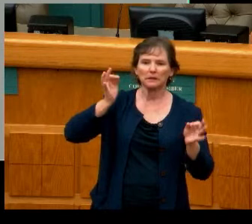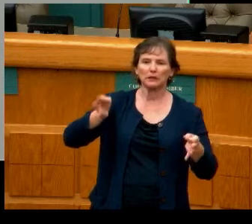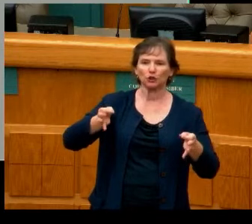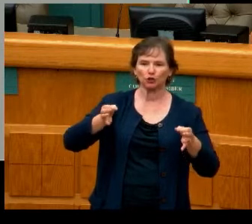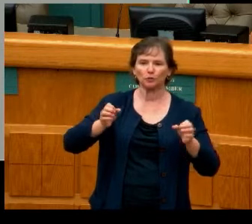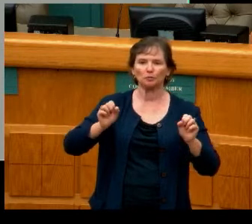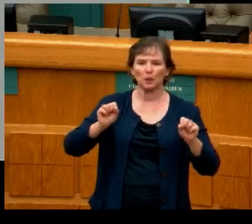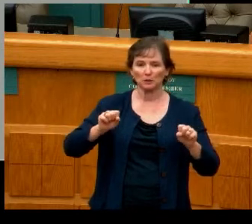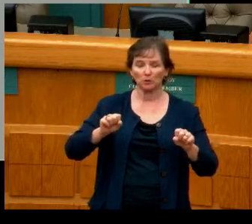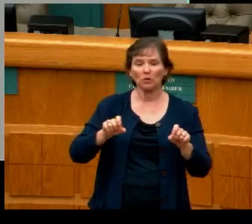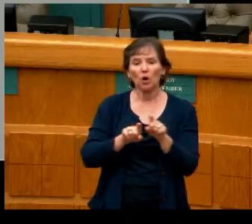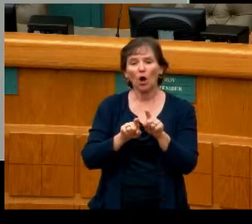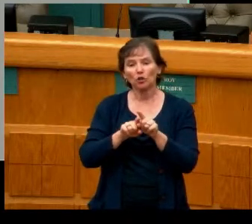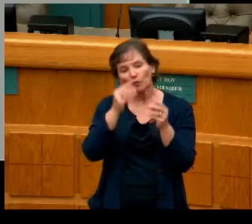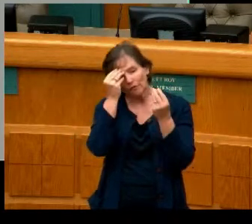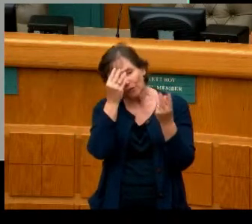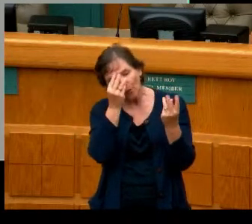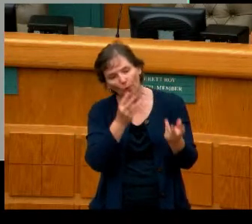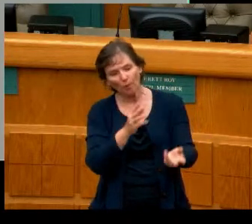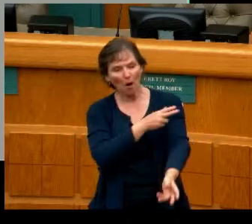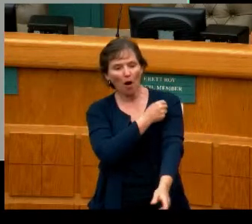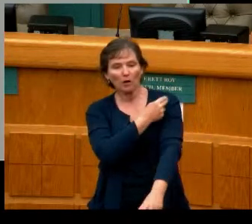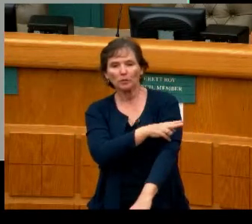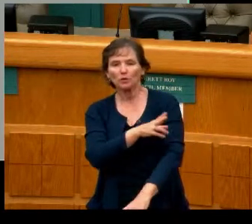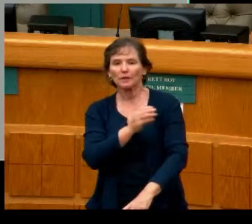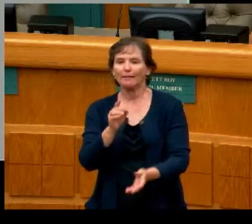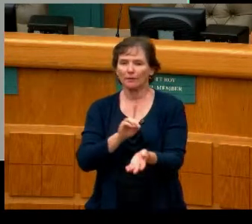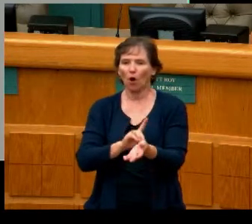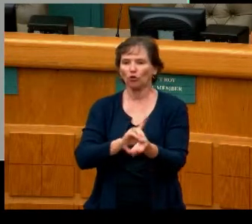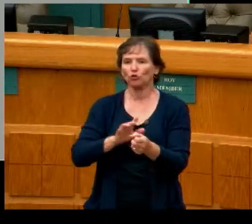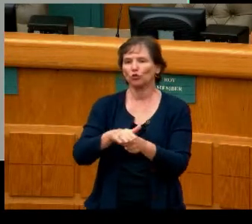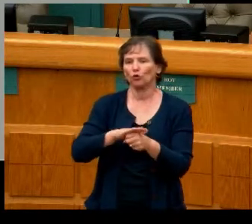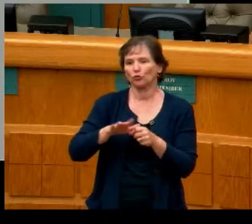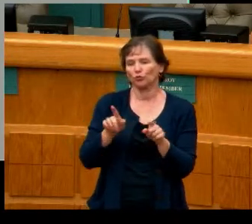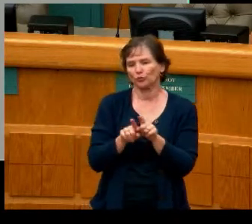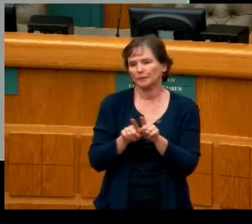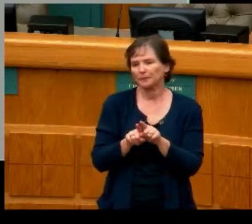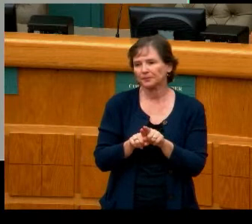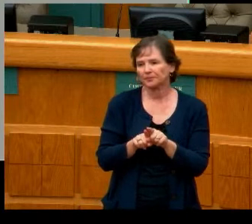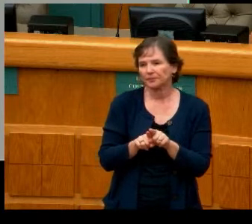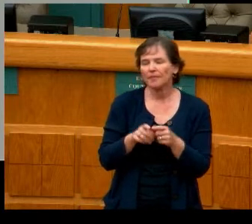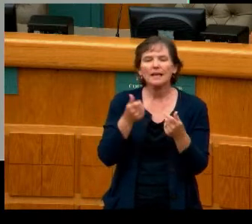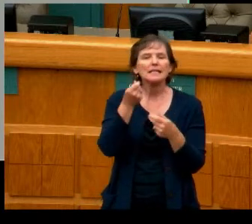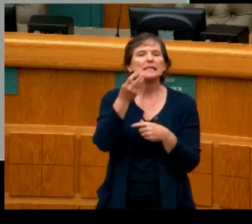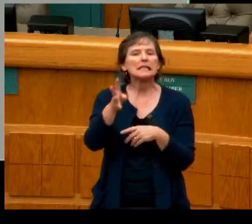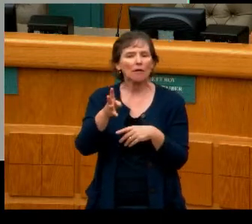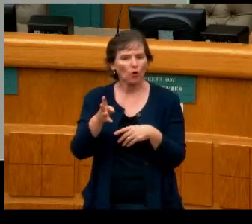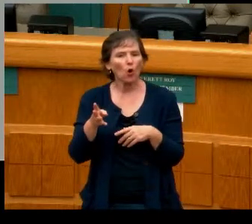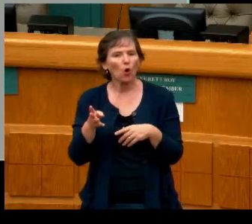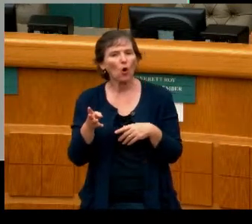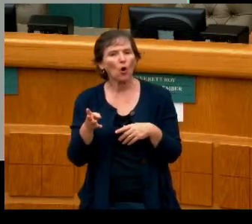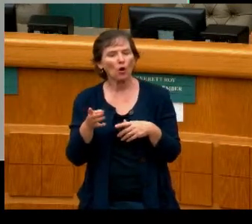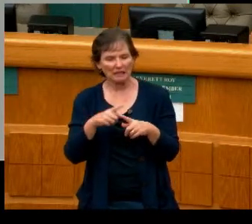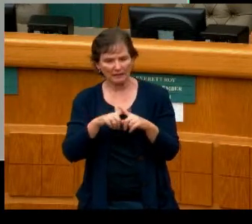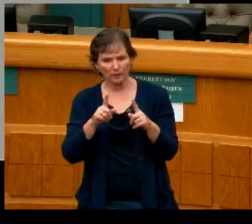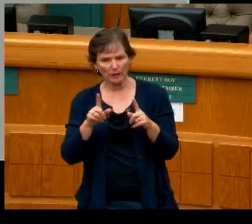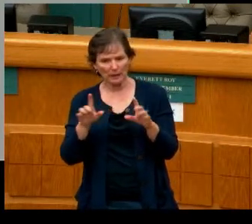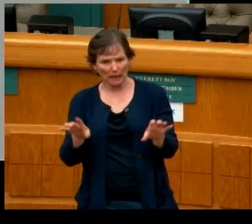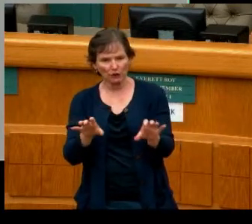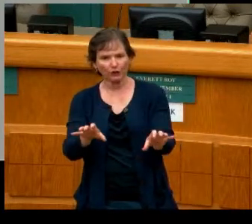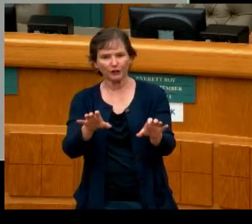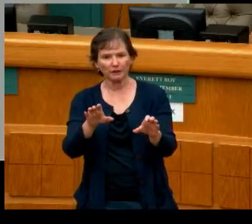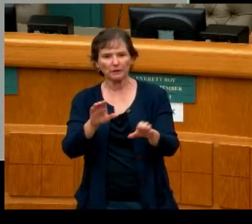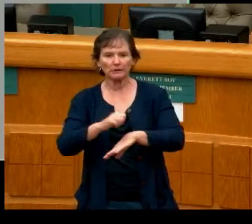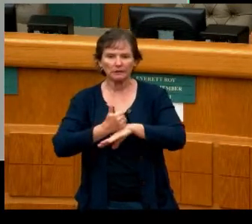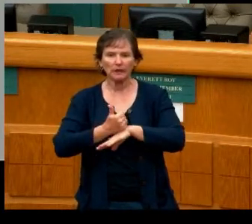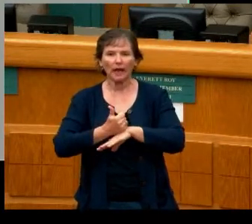city and county leaders here in the Coastal Bend so that they can make the best decisions possible, as well as to the hospitals and doctors in the Coastal